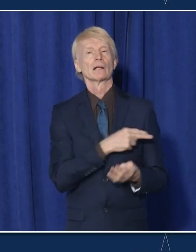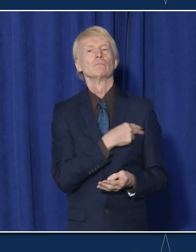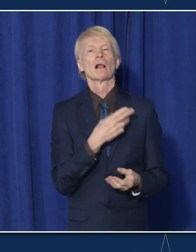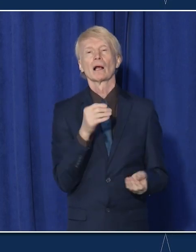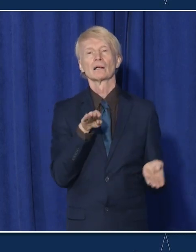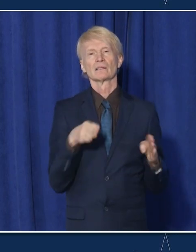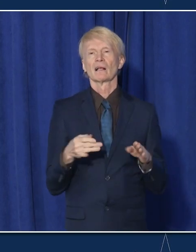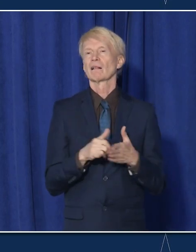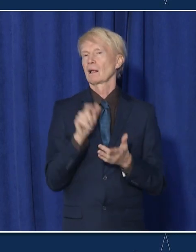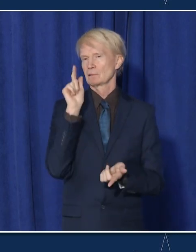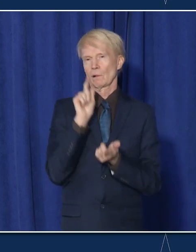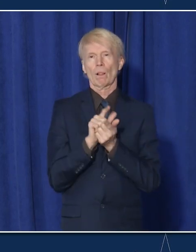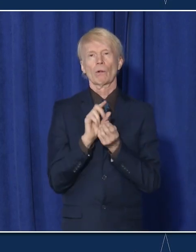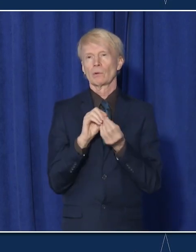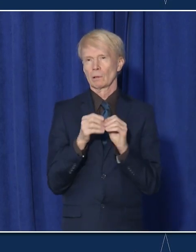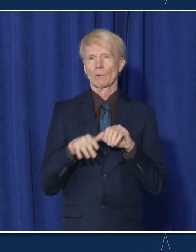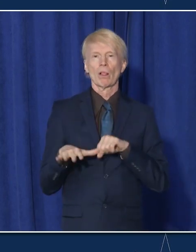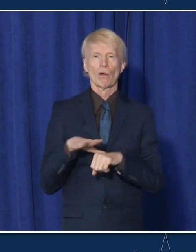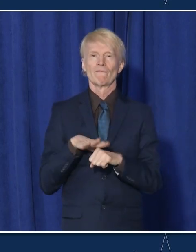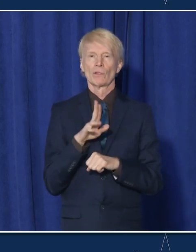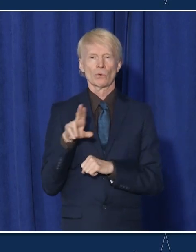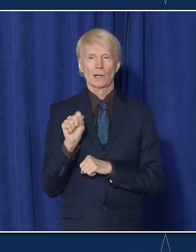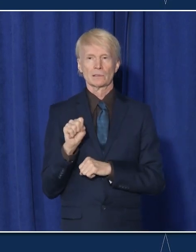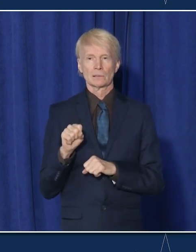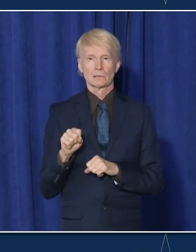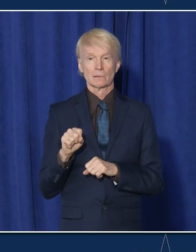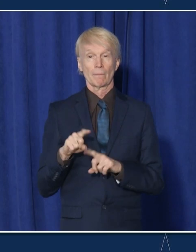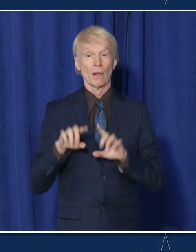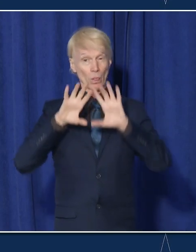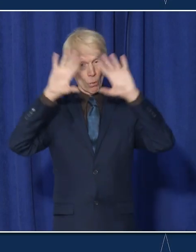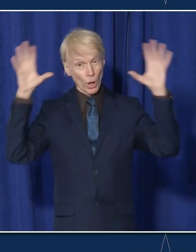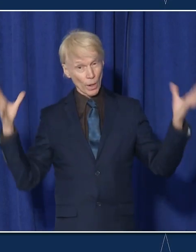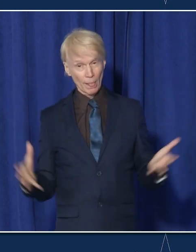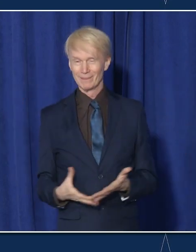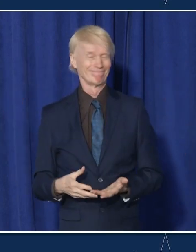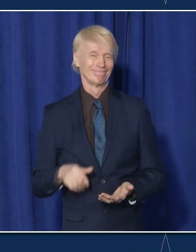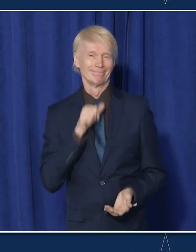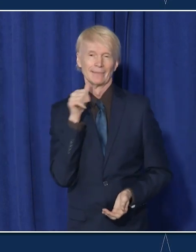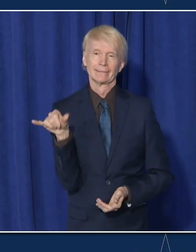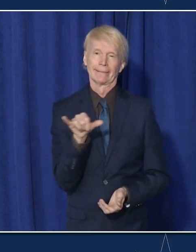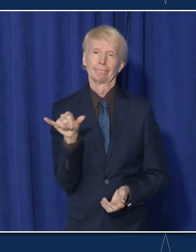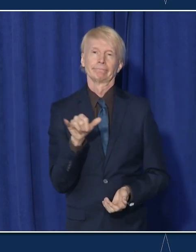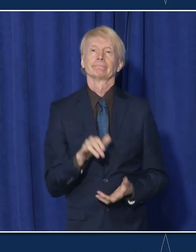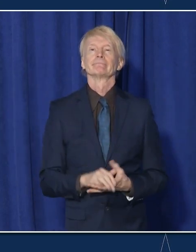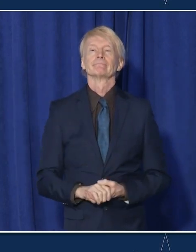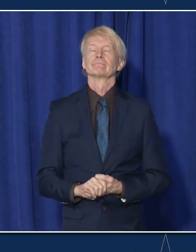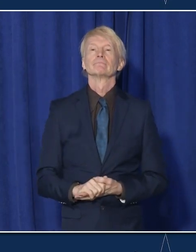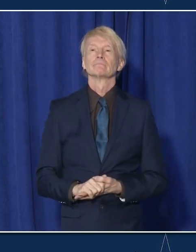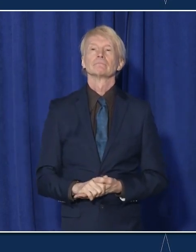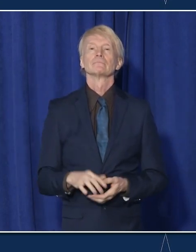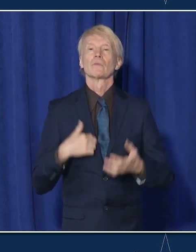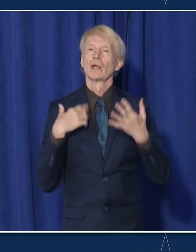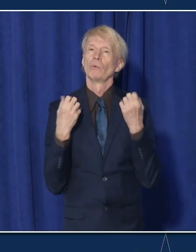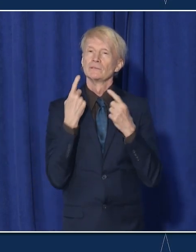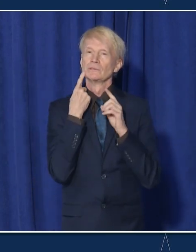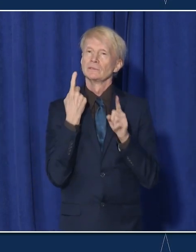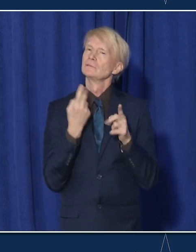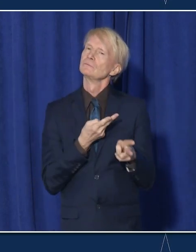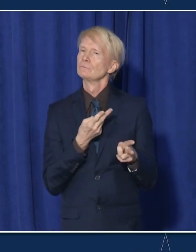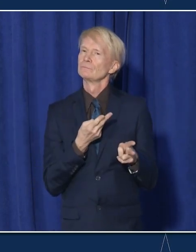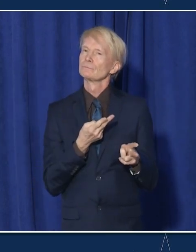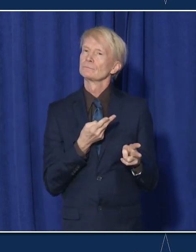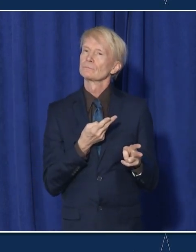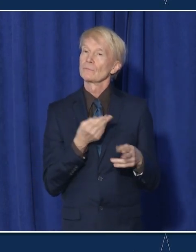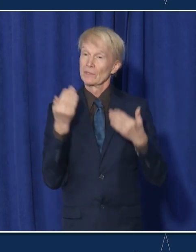remained very low across the country. That's not true across the world, though. I want to highlight that everything that you are seeing in